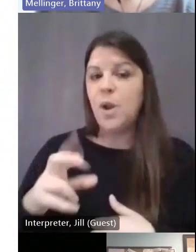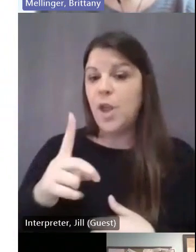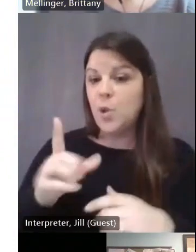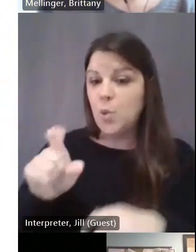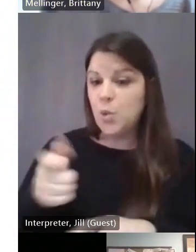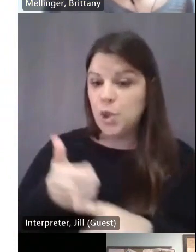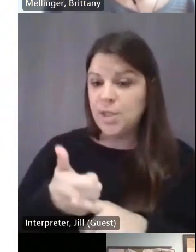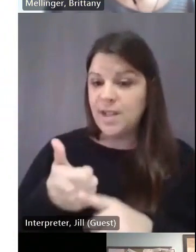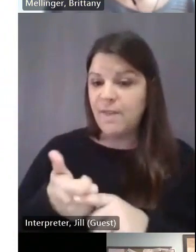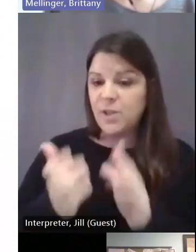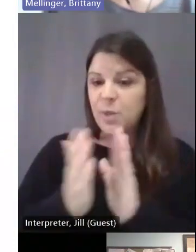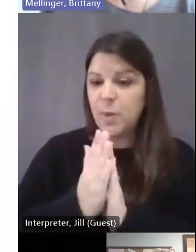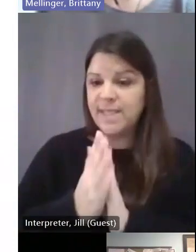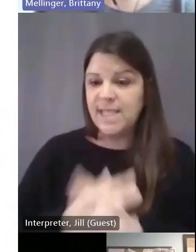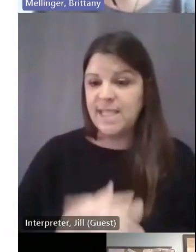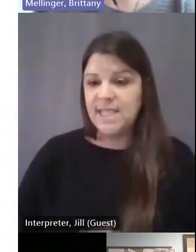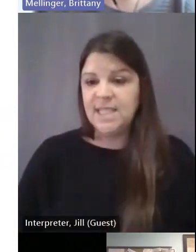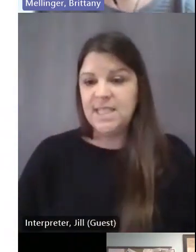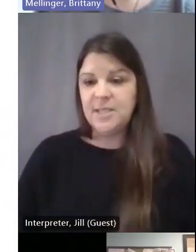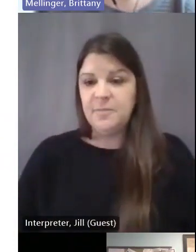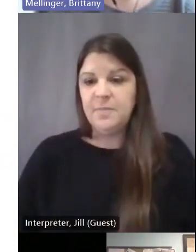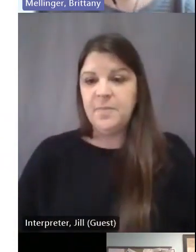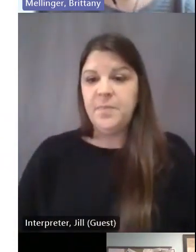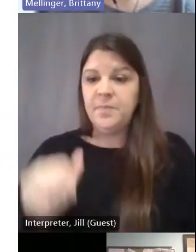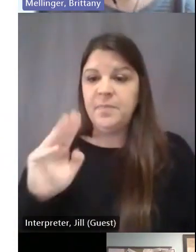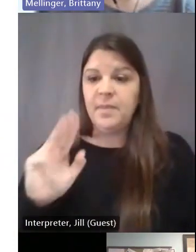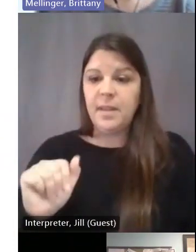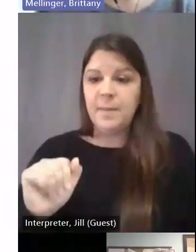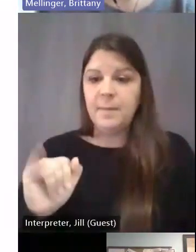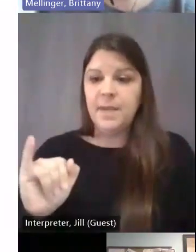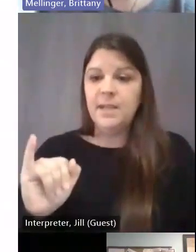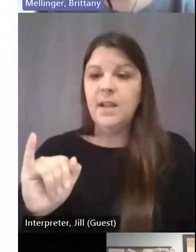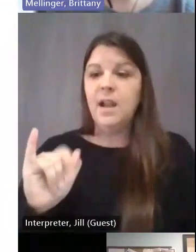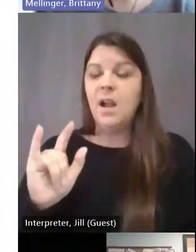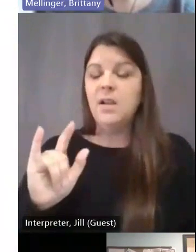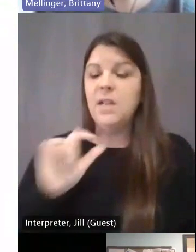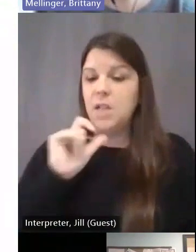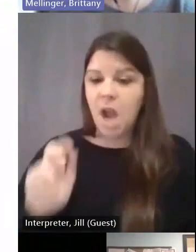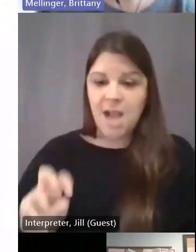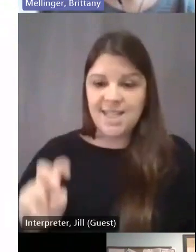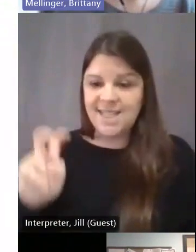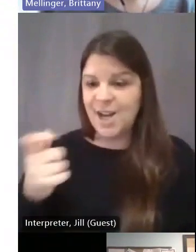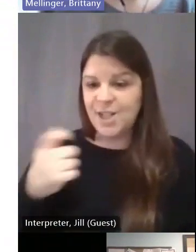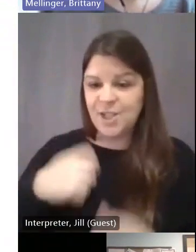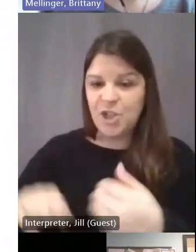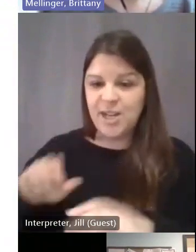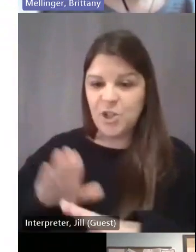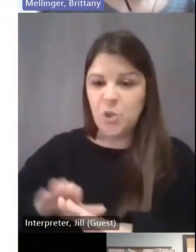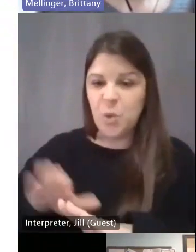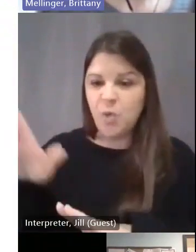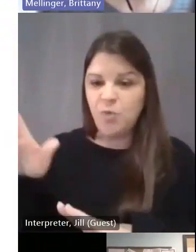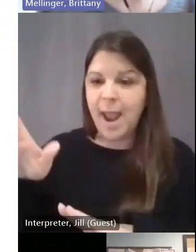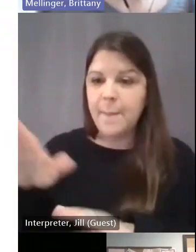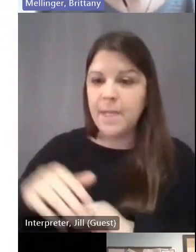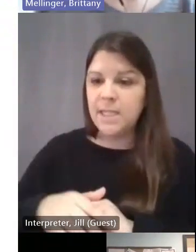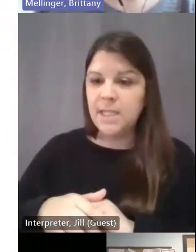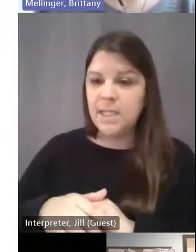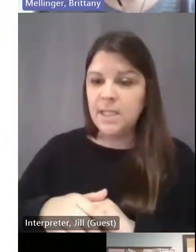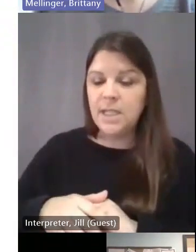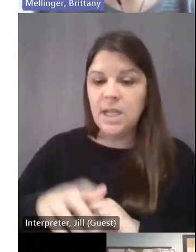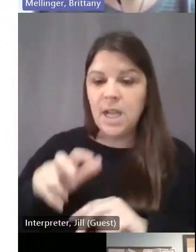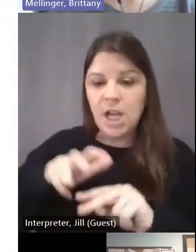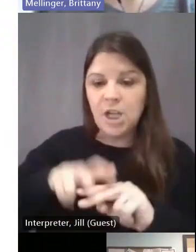yourself. Thanks, Amy. In addition of a ramp over stairs, that's a reasonable modification. Yep. A